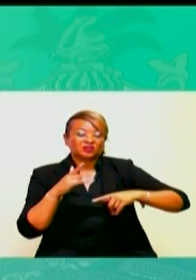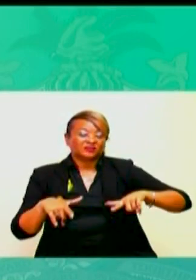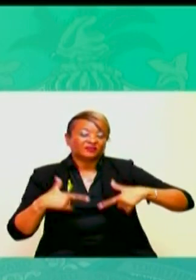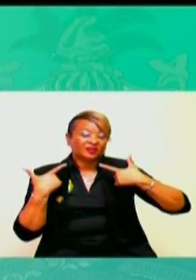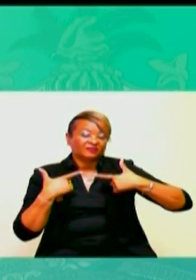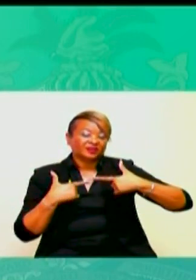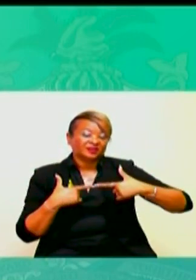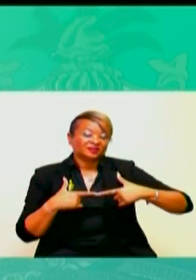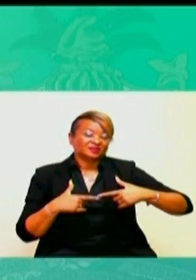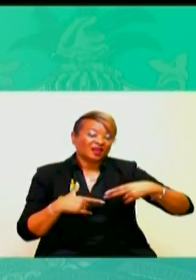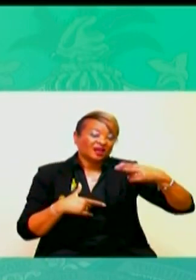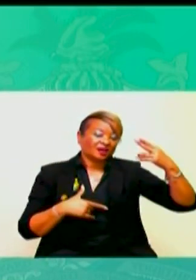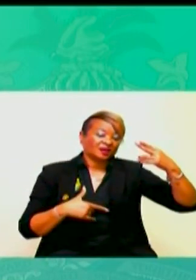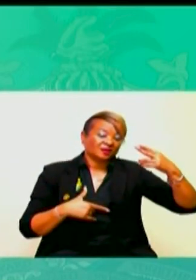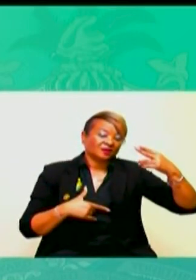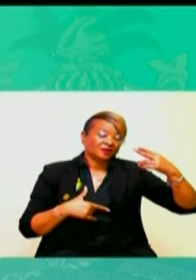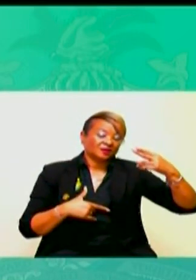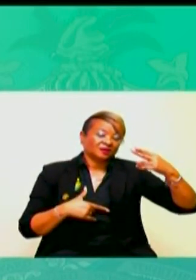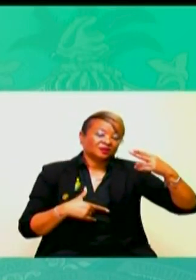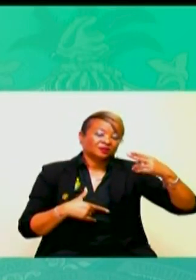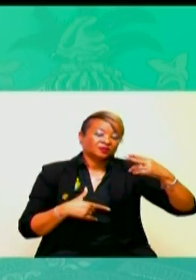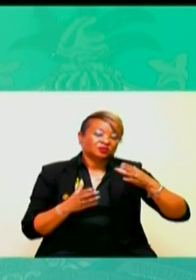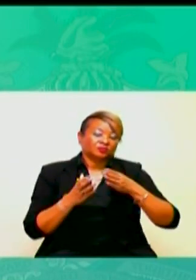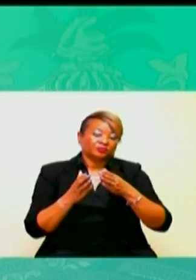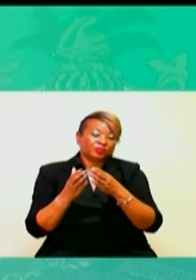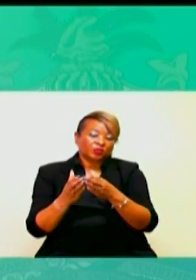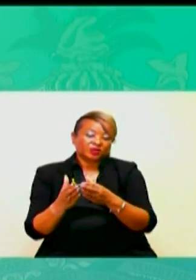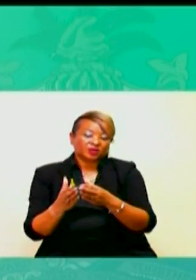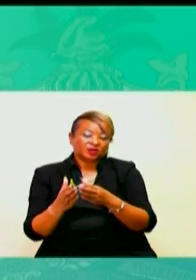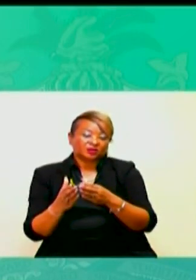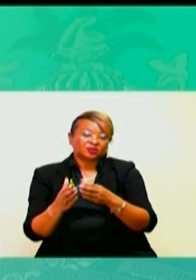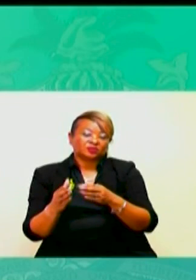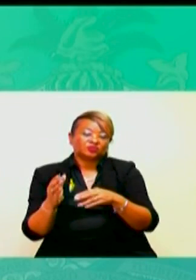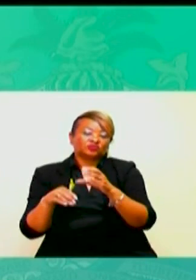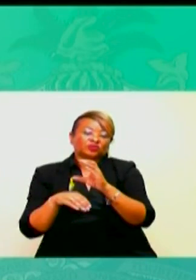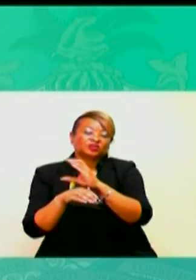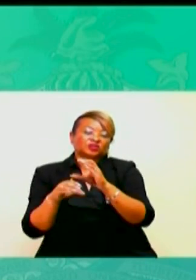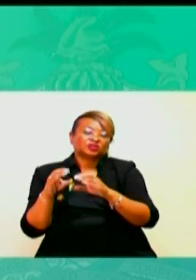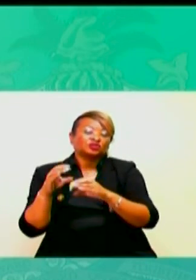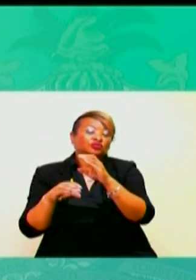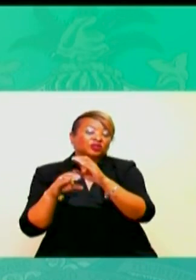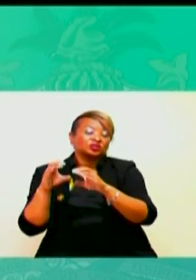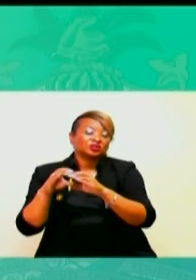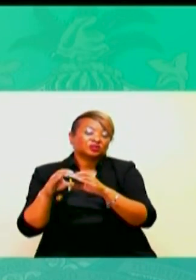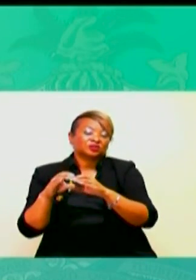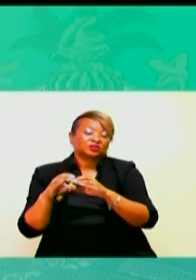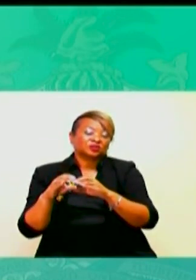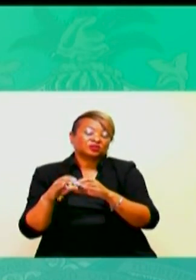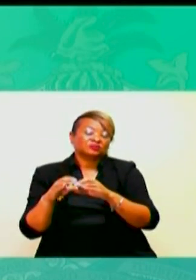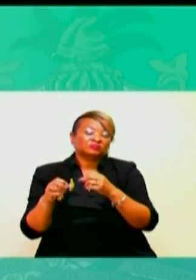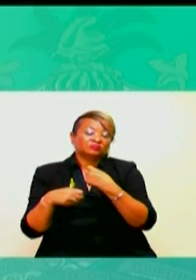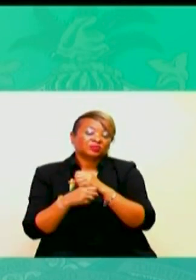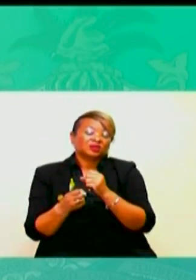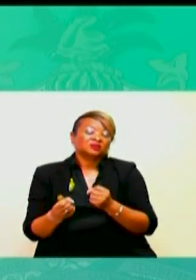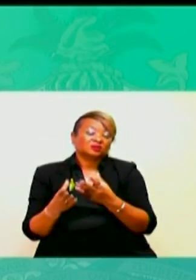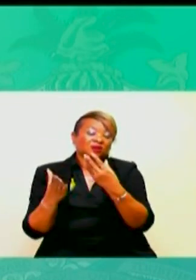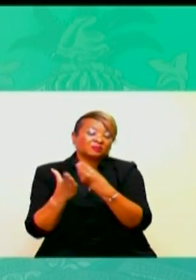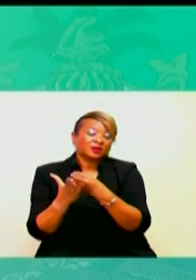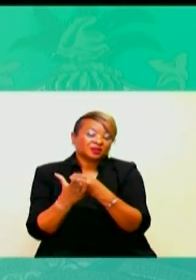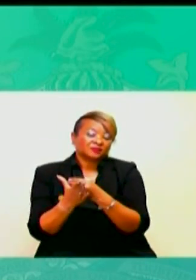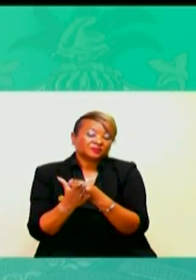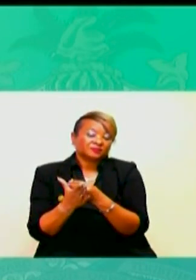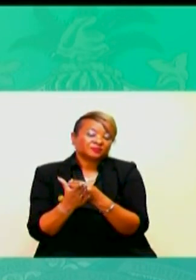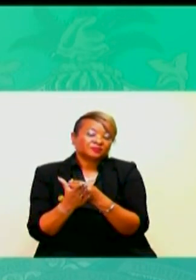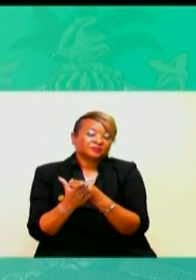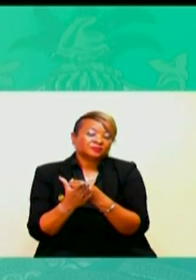So construction and boating, it's been very lucrative trade in Abaco. And Ms. Pinder